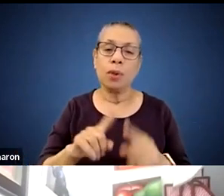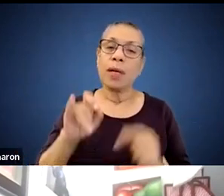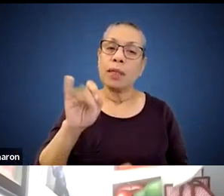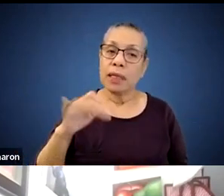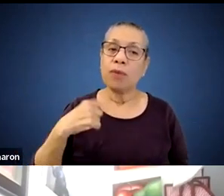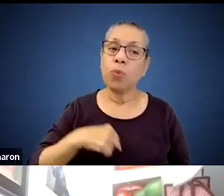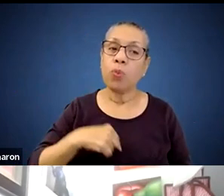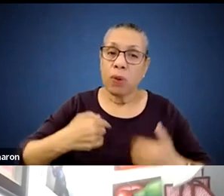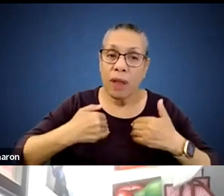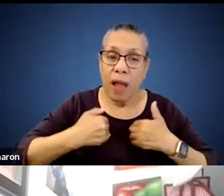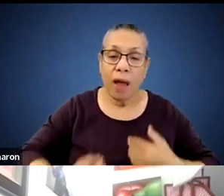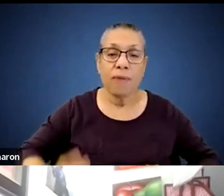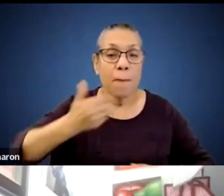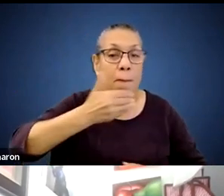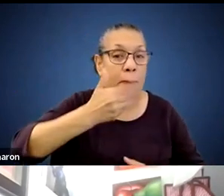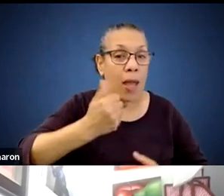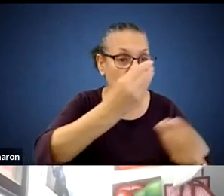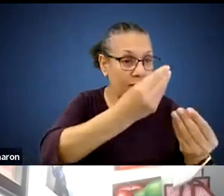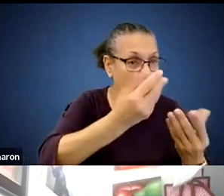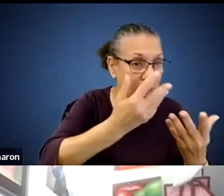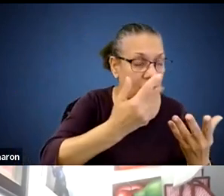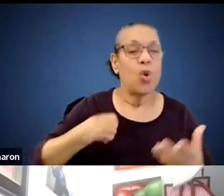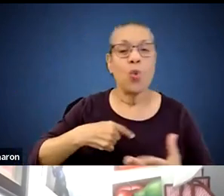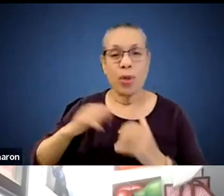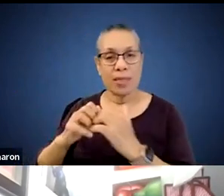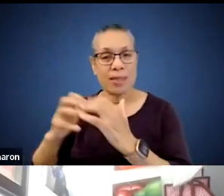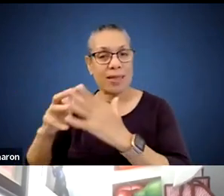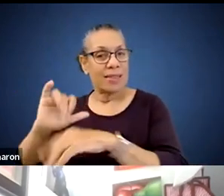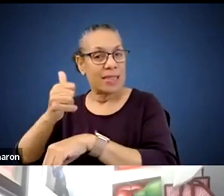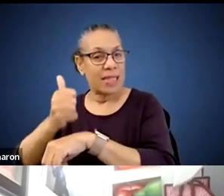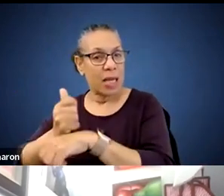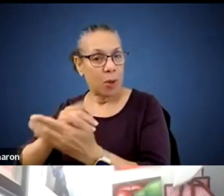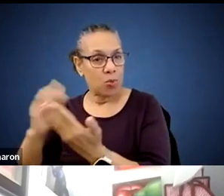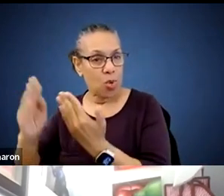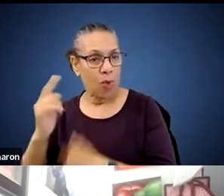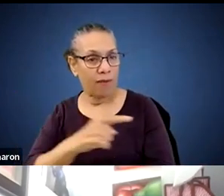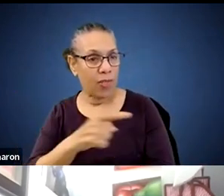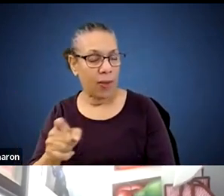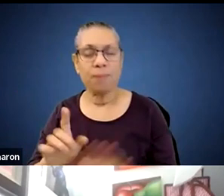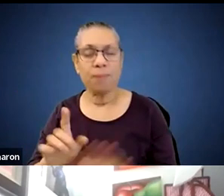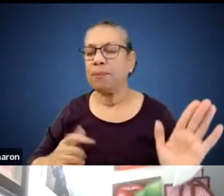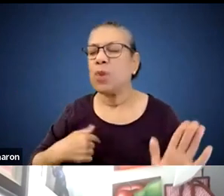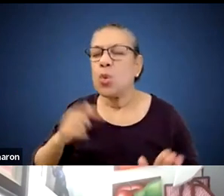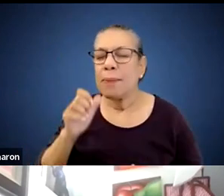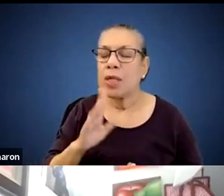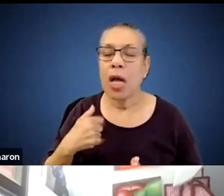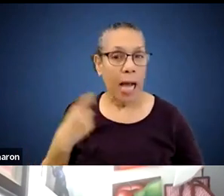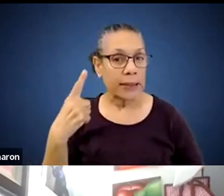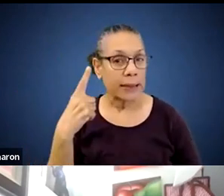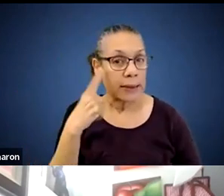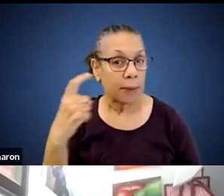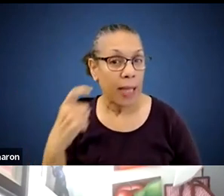information then we can develop programming around it like I suspect there is like a you know you hear me talk about this all the time like I suspect